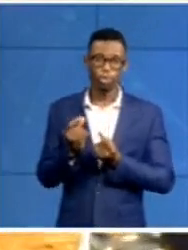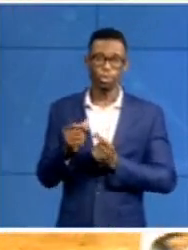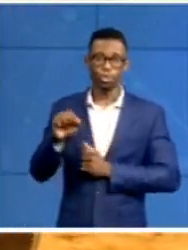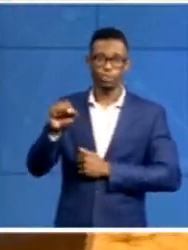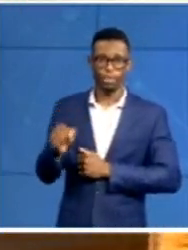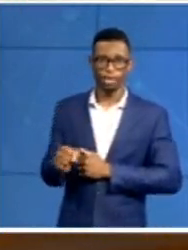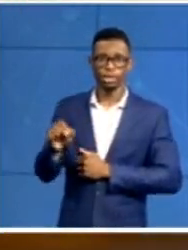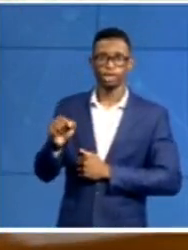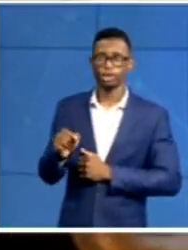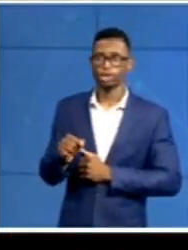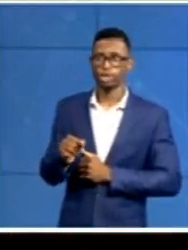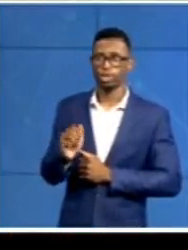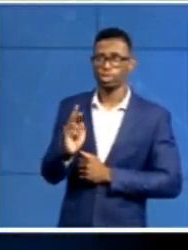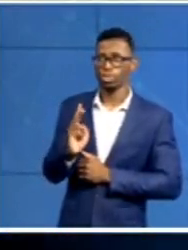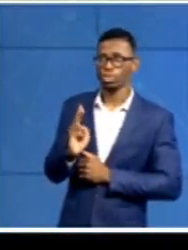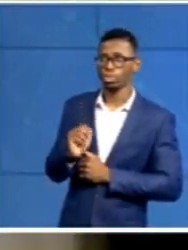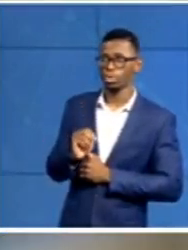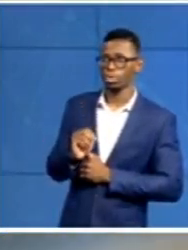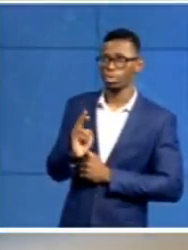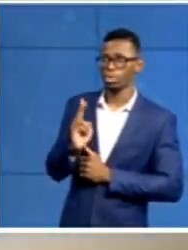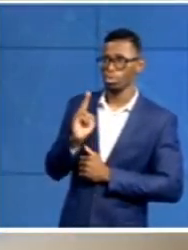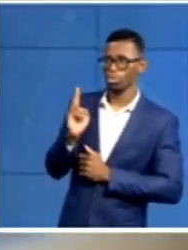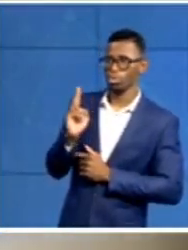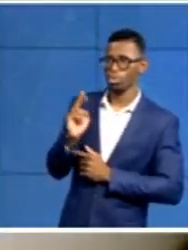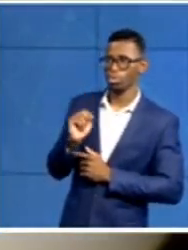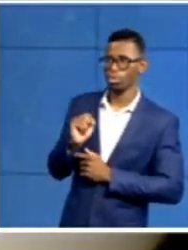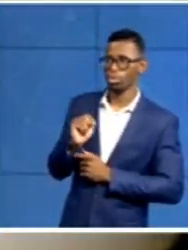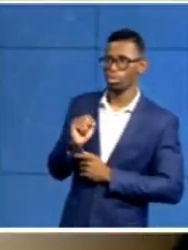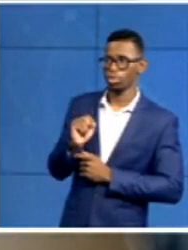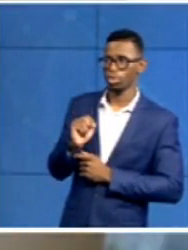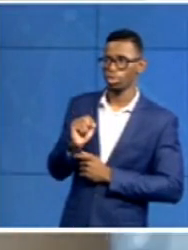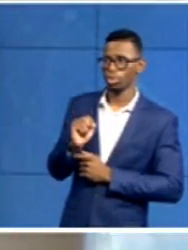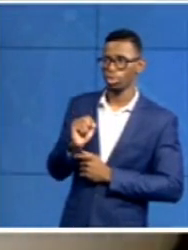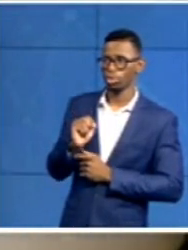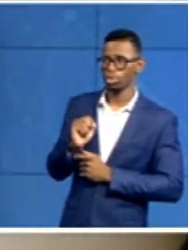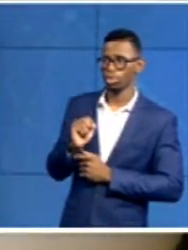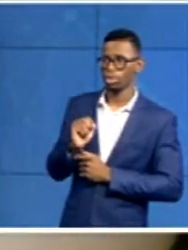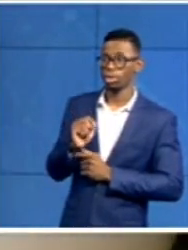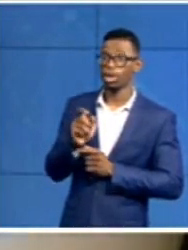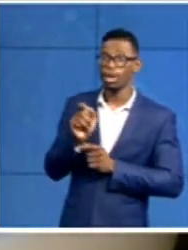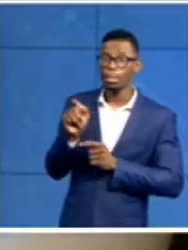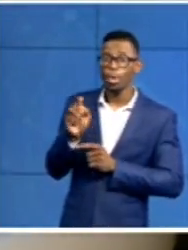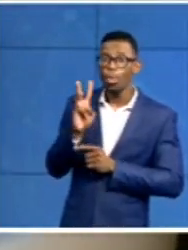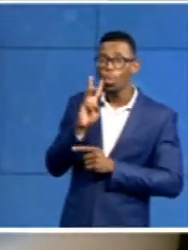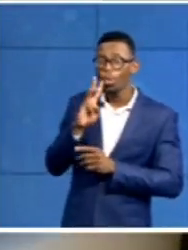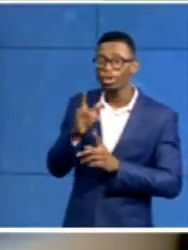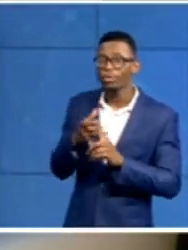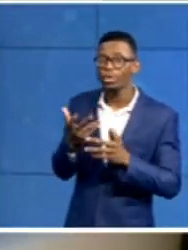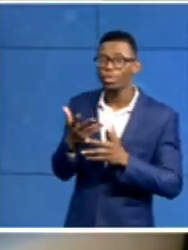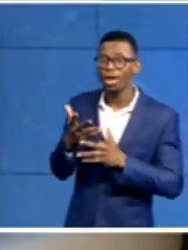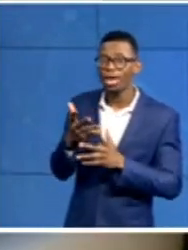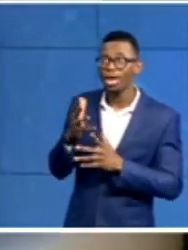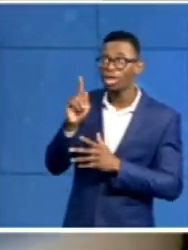she flushes, that water goes straight into the pit. That is, as I said, for the hygiene and